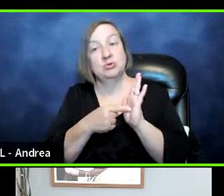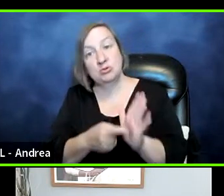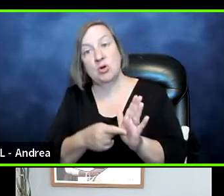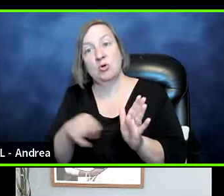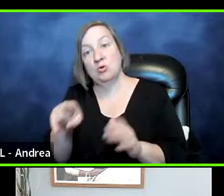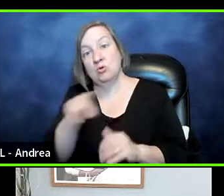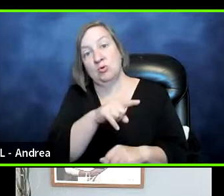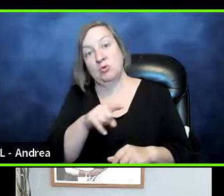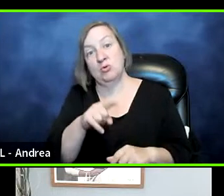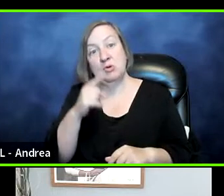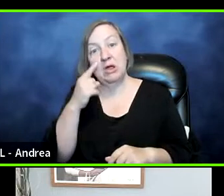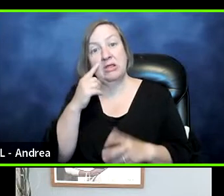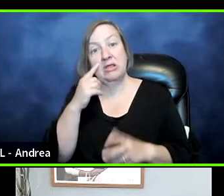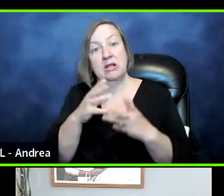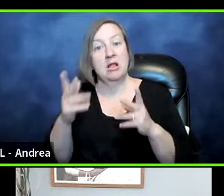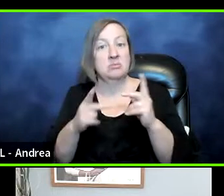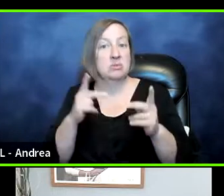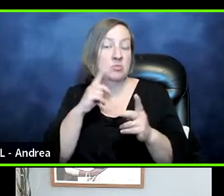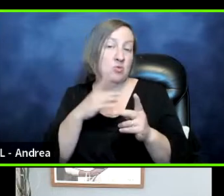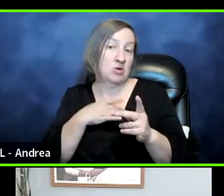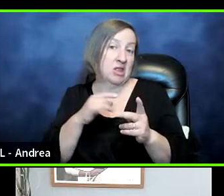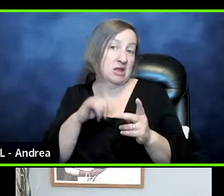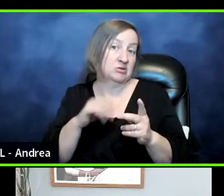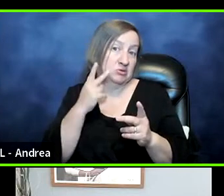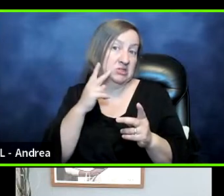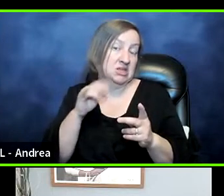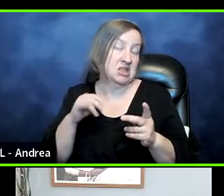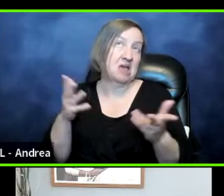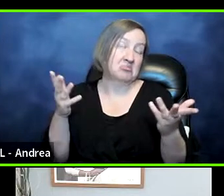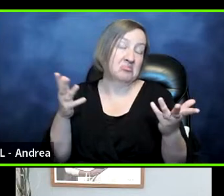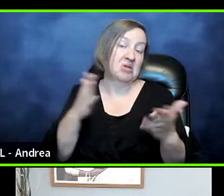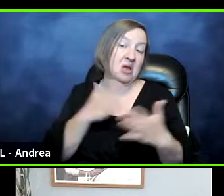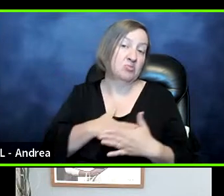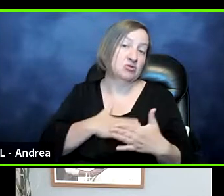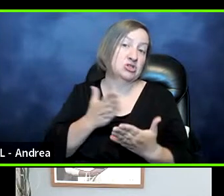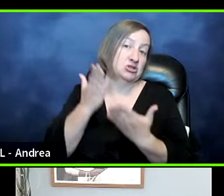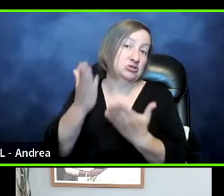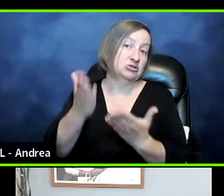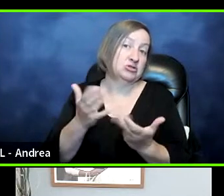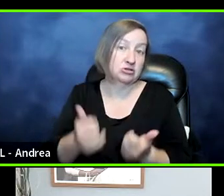that a lot of folks would like to see that. So I appreciate the suggestion.